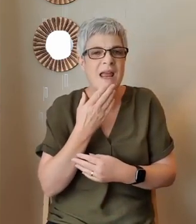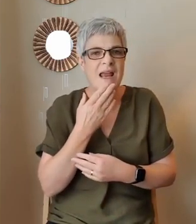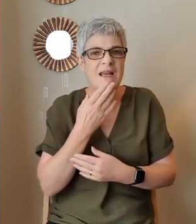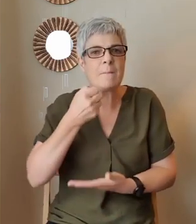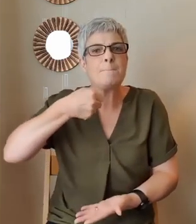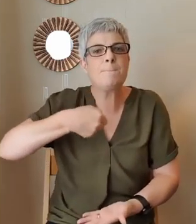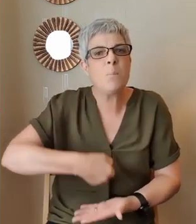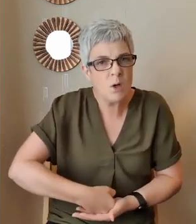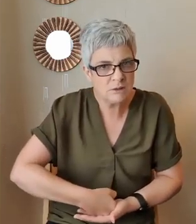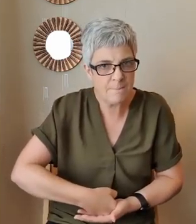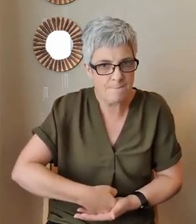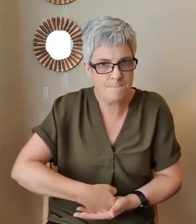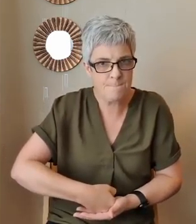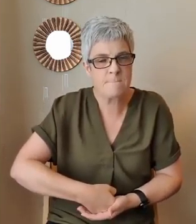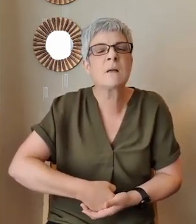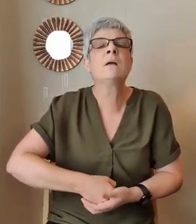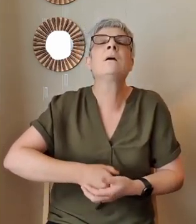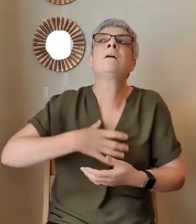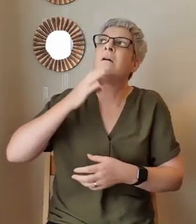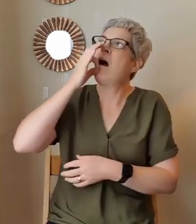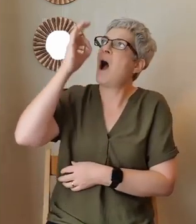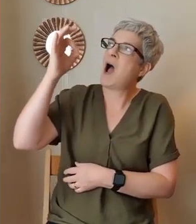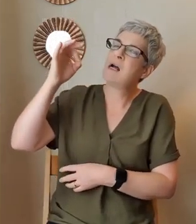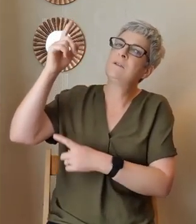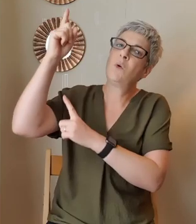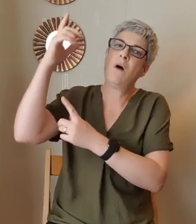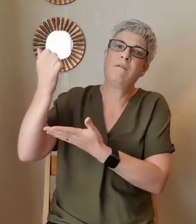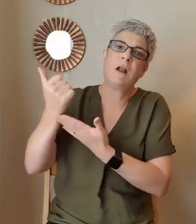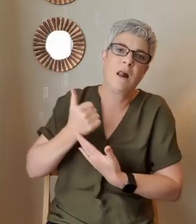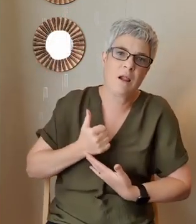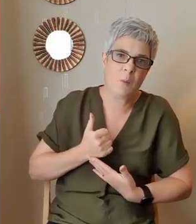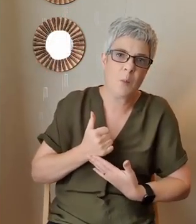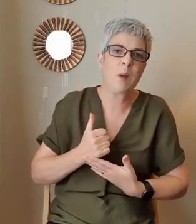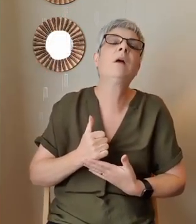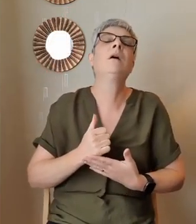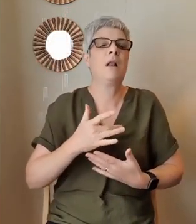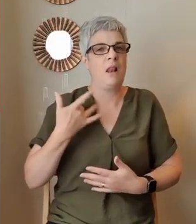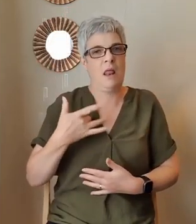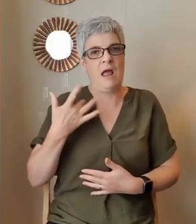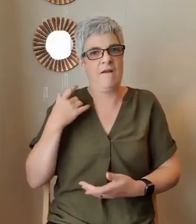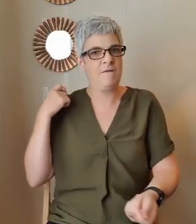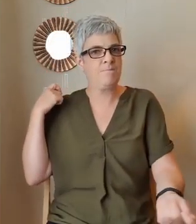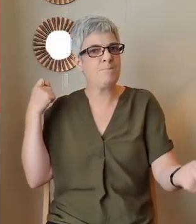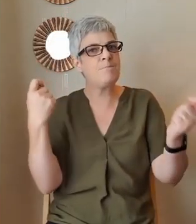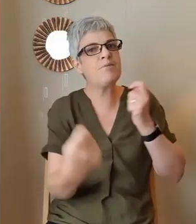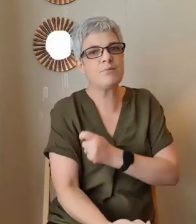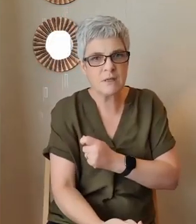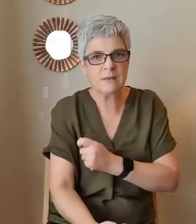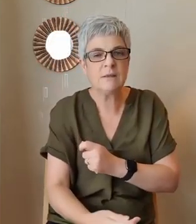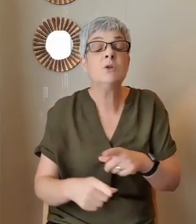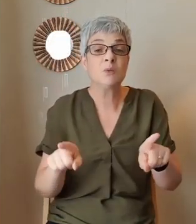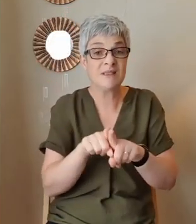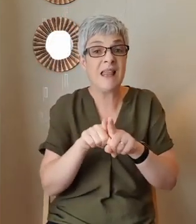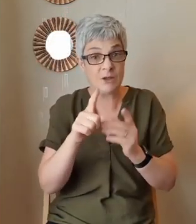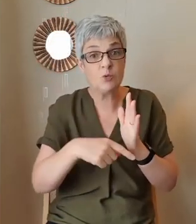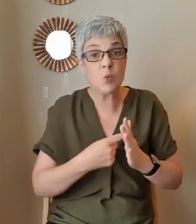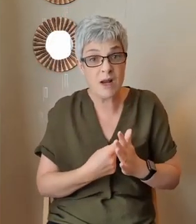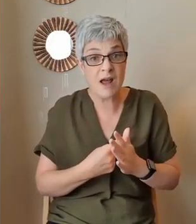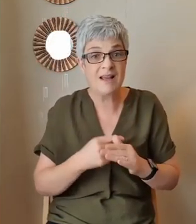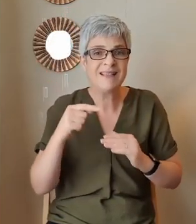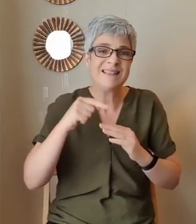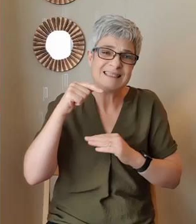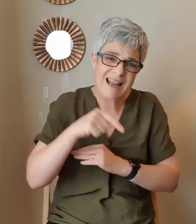he reached out for God and found his life being transformed. But like Jonah, down,